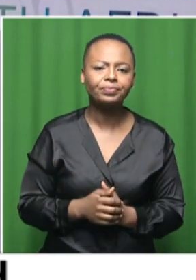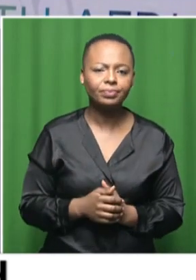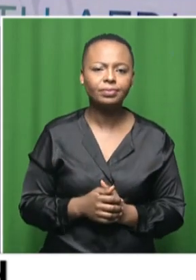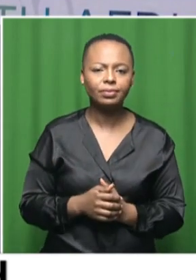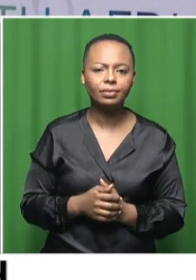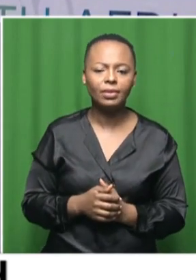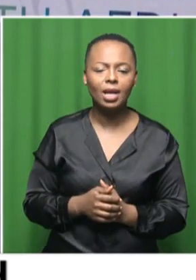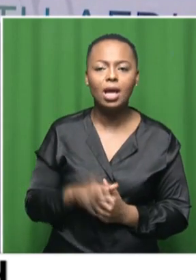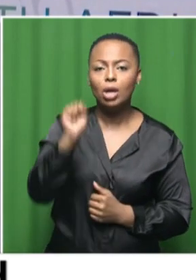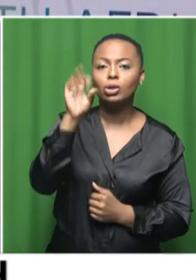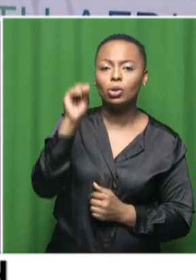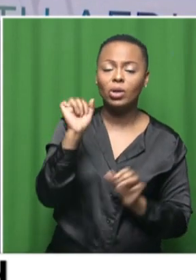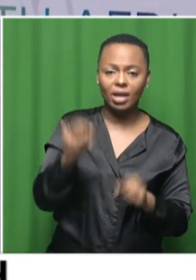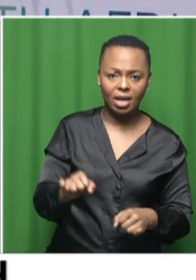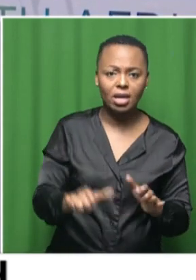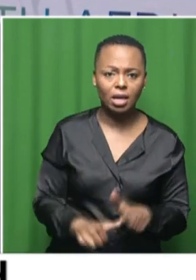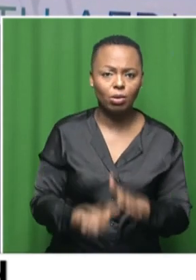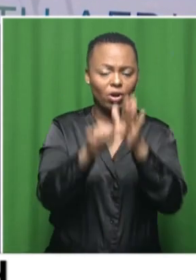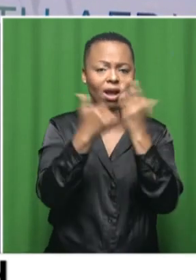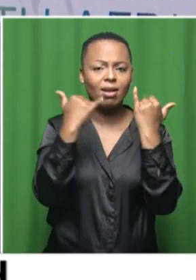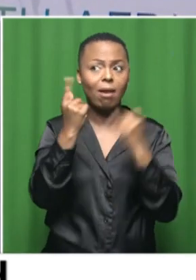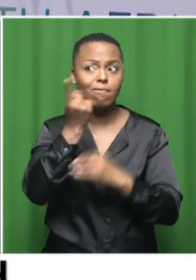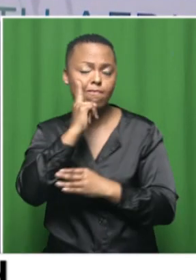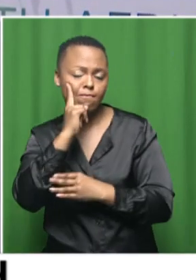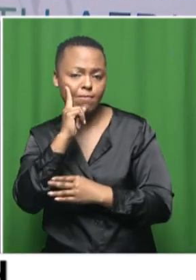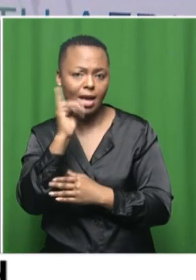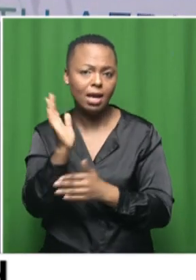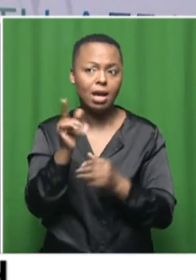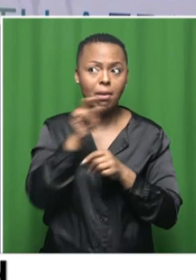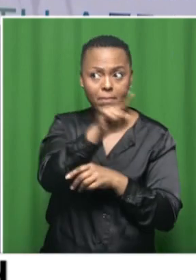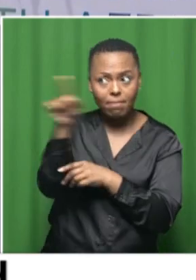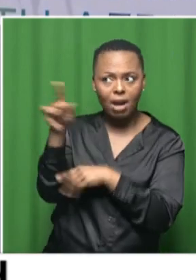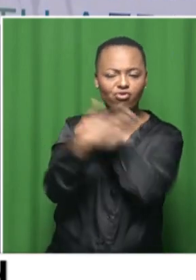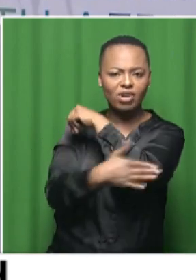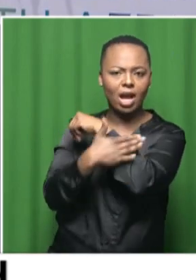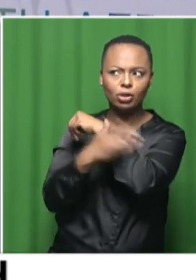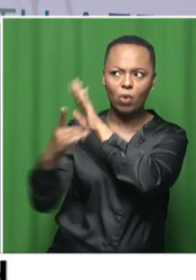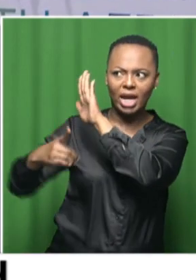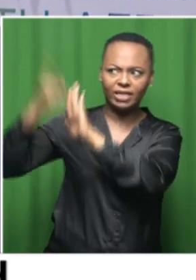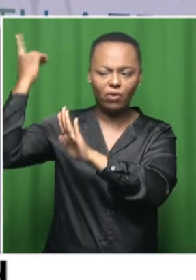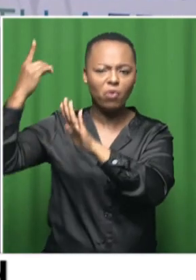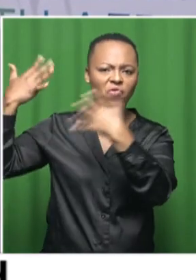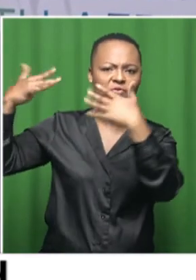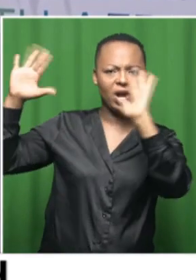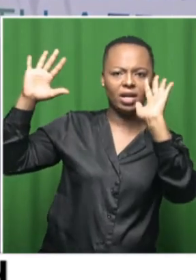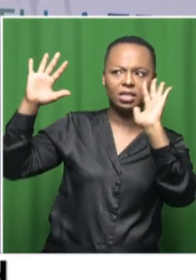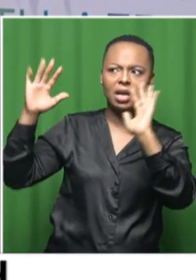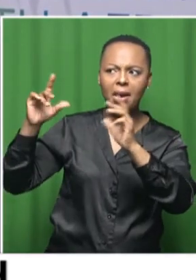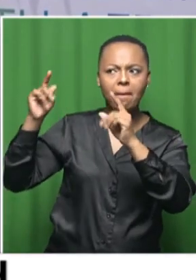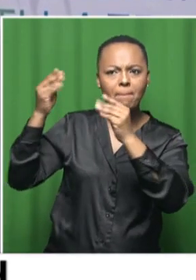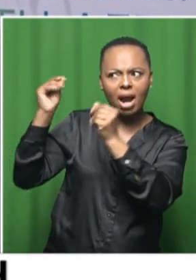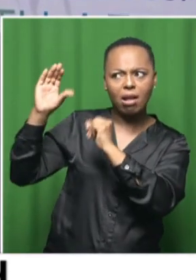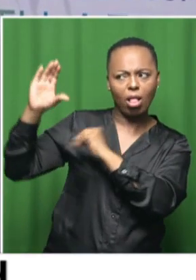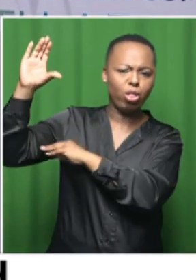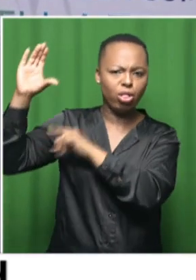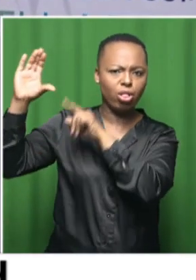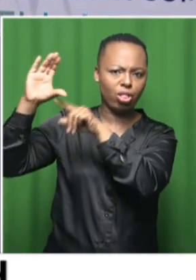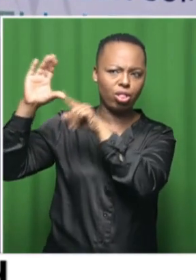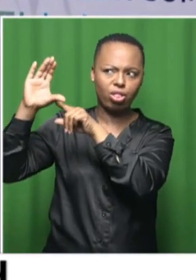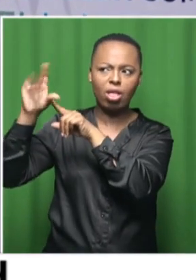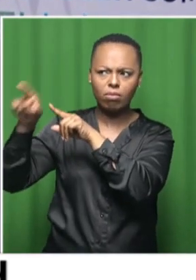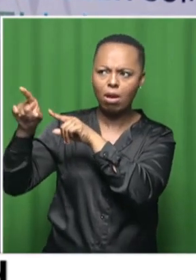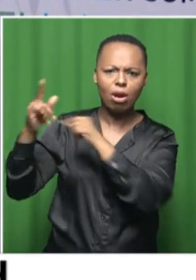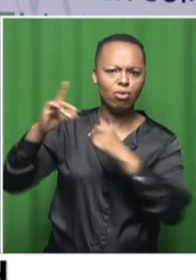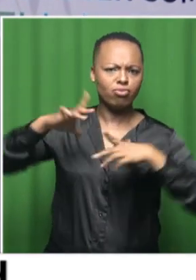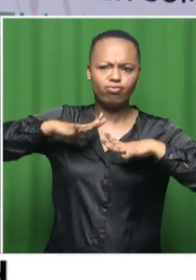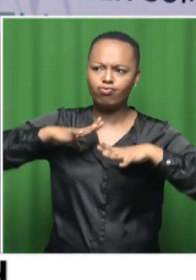time. So it is important that we look for those countries because they are the biggest emitters, they are the biggest economies for offtake, and they are prepared